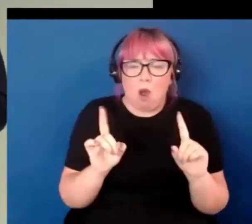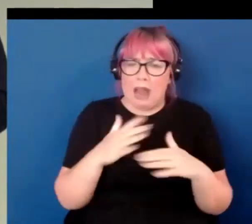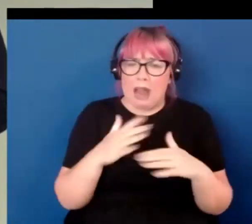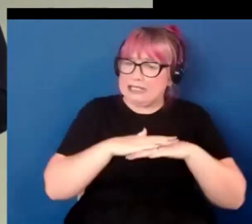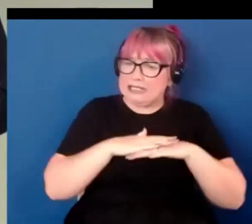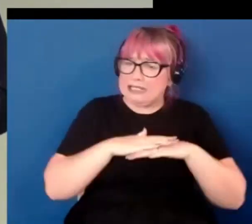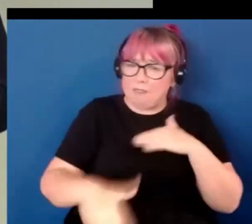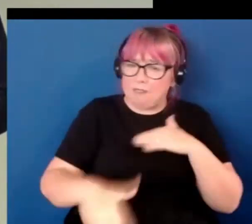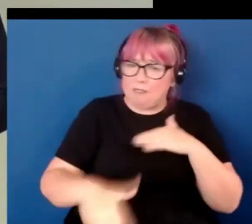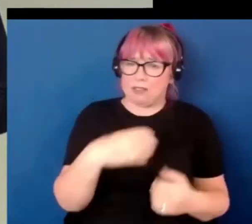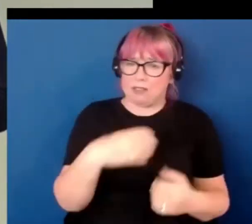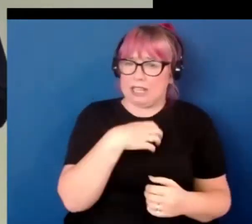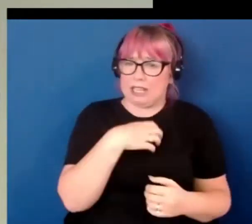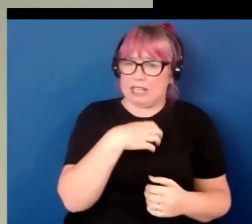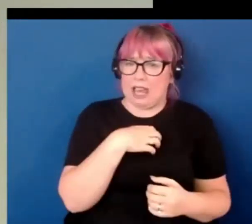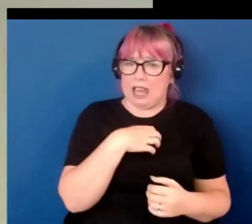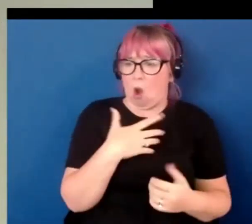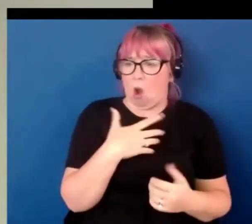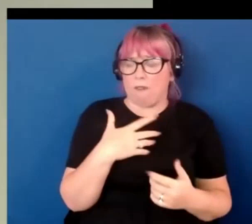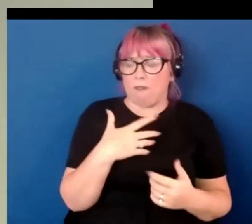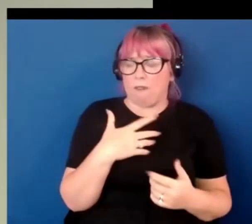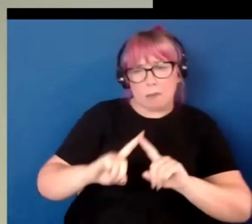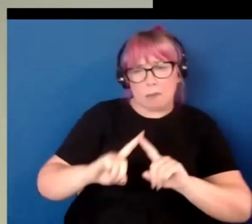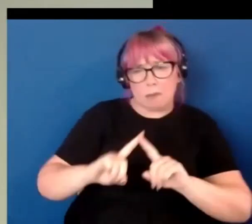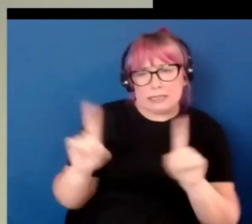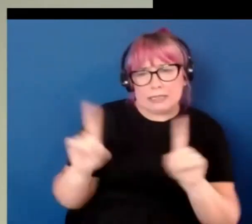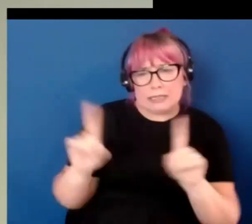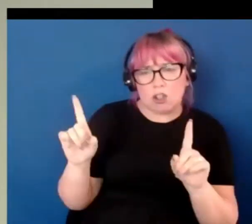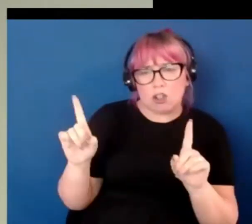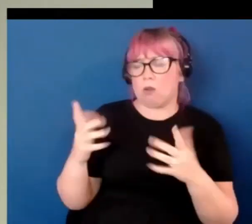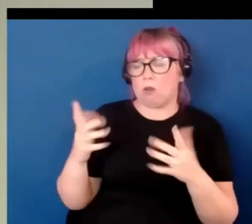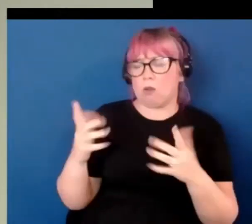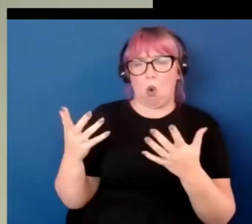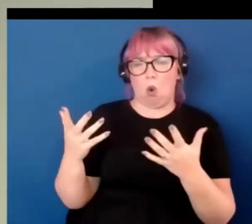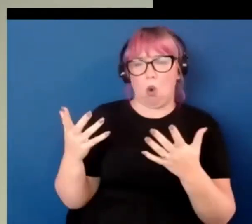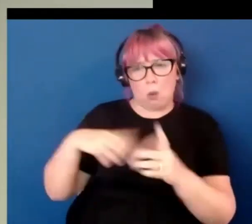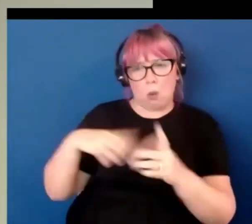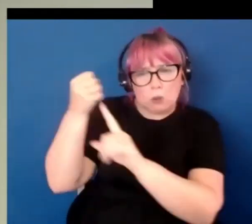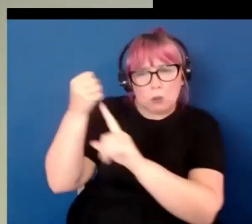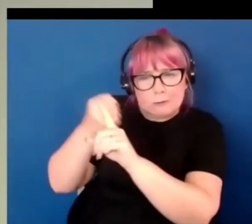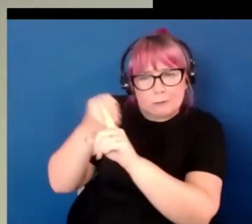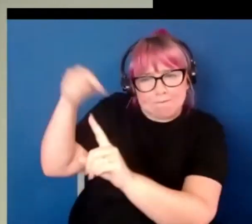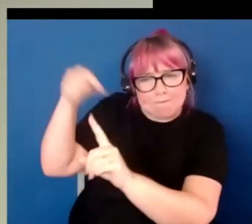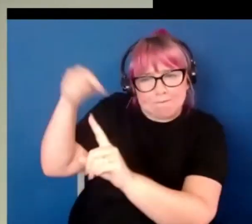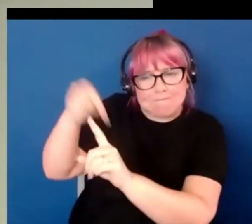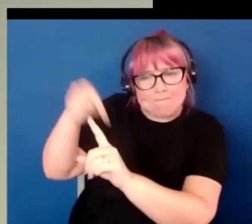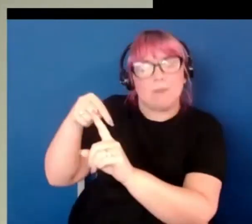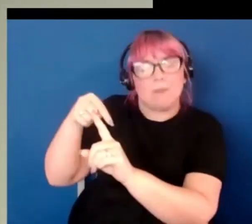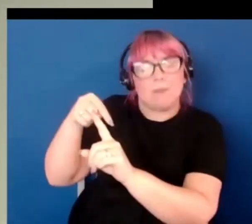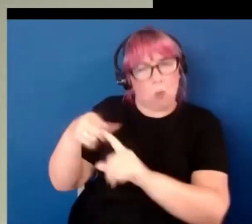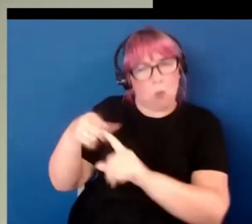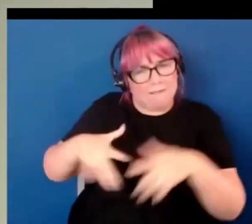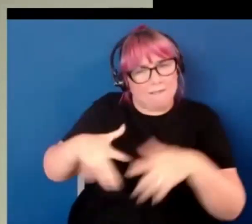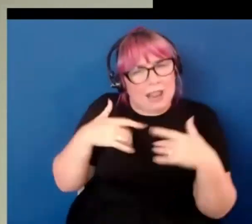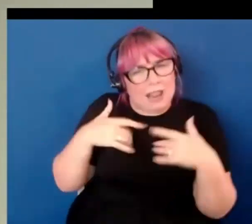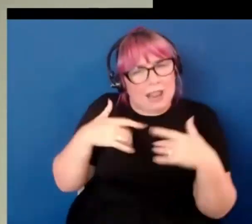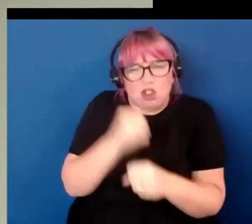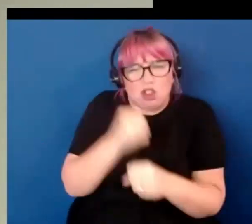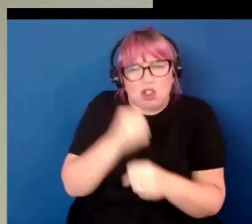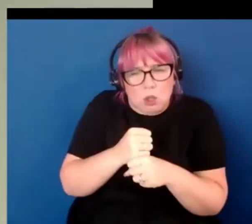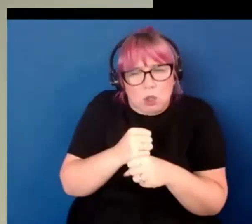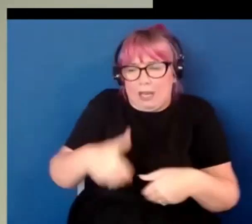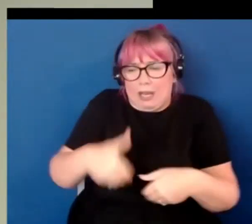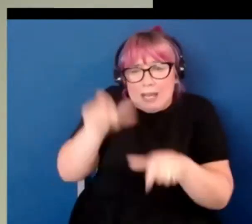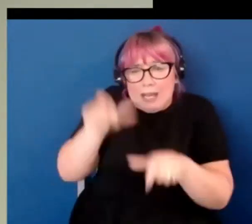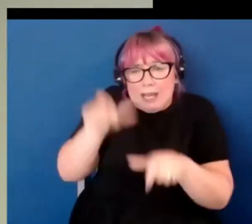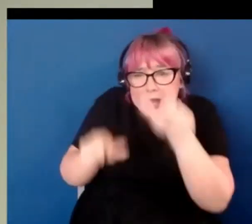tidy or even well behaved. Because they are genuine, because they come from the grassroots, from people without power,